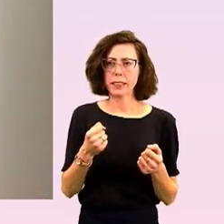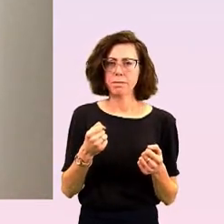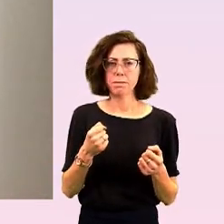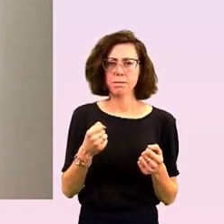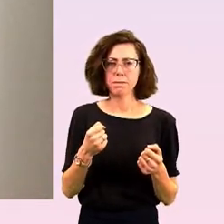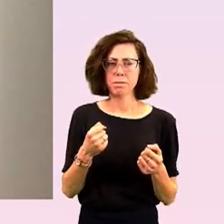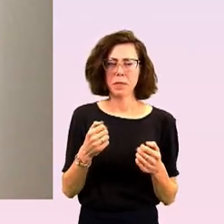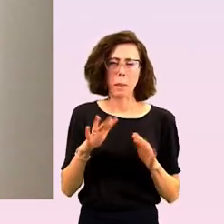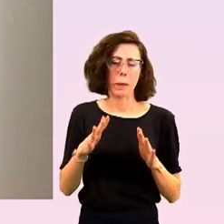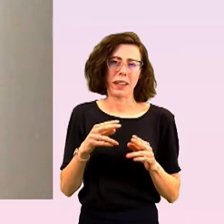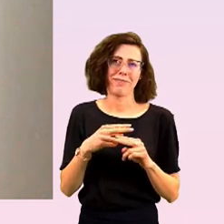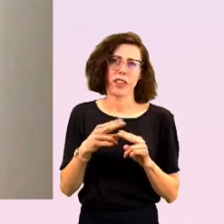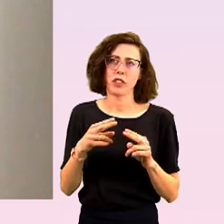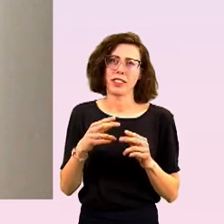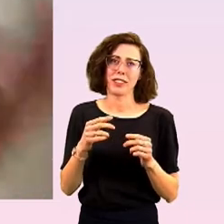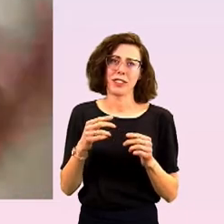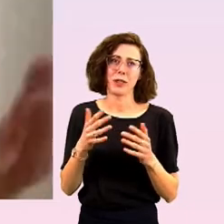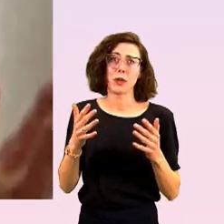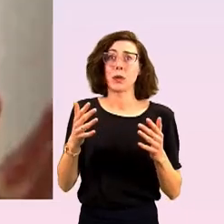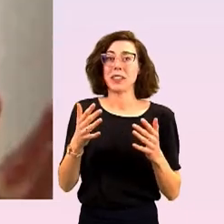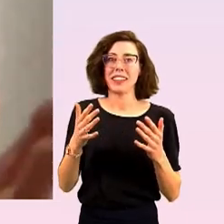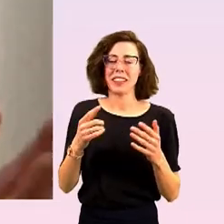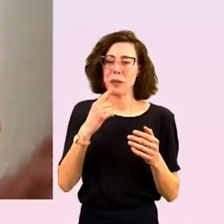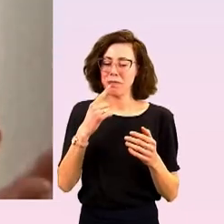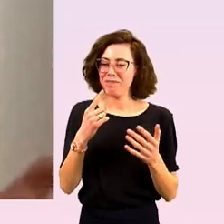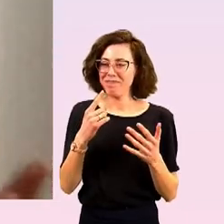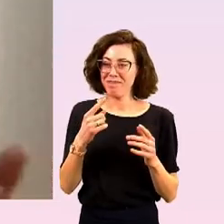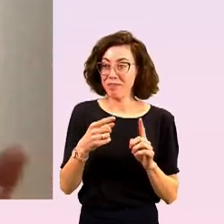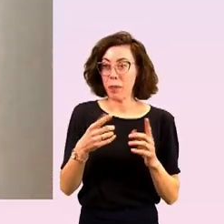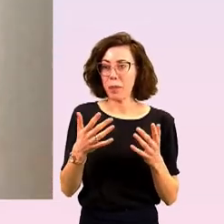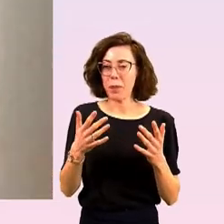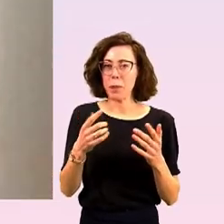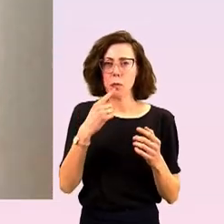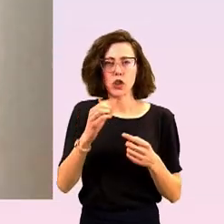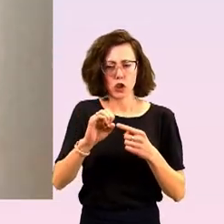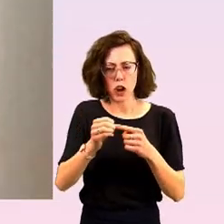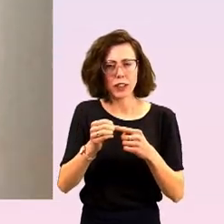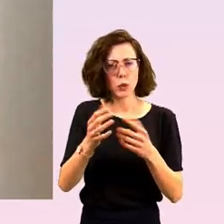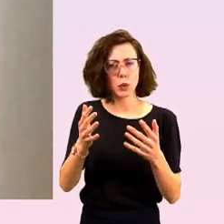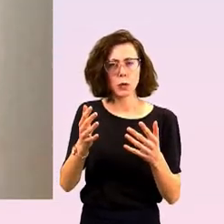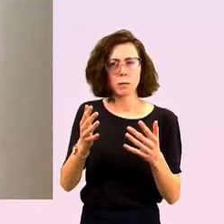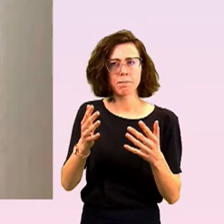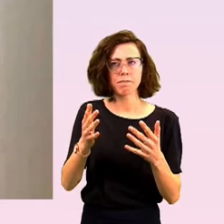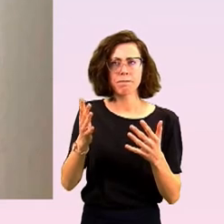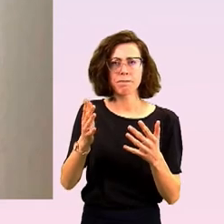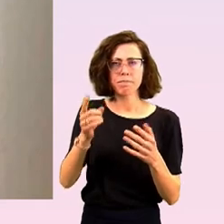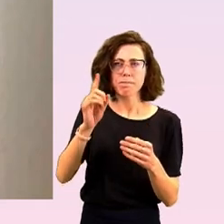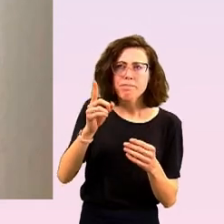I hope I'm not being too optimistic here, in trying to put manners on the parents, on the parent organization. Does that make